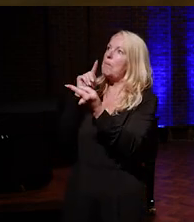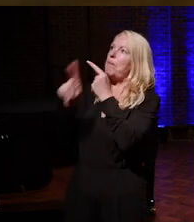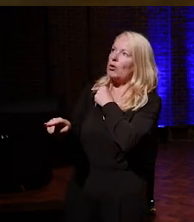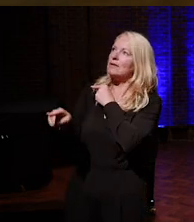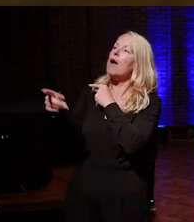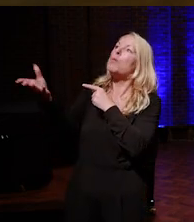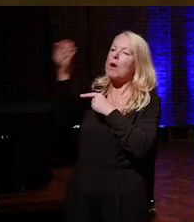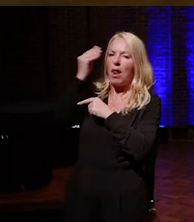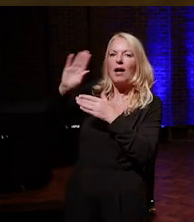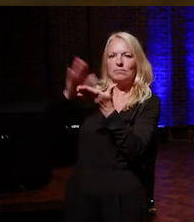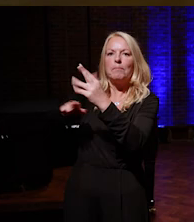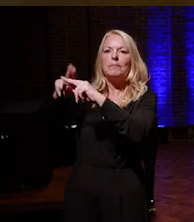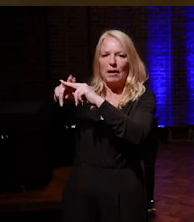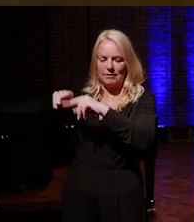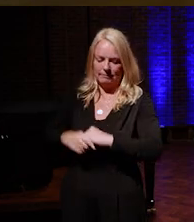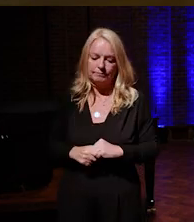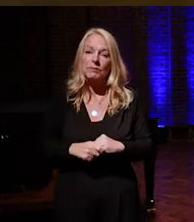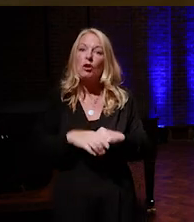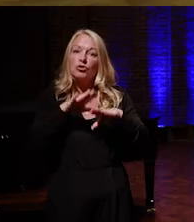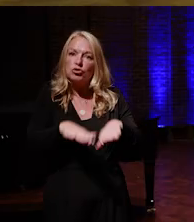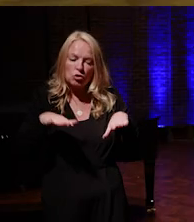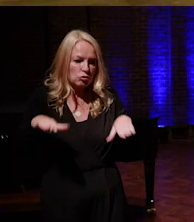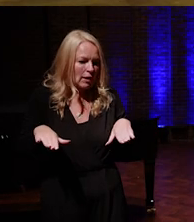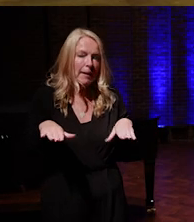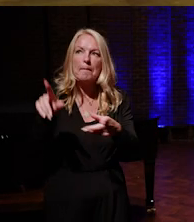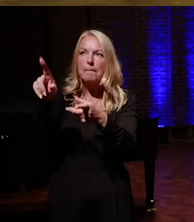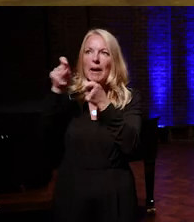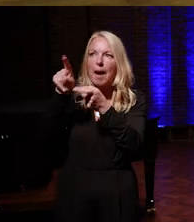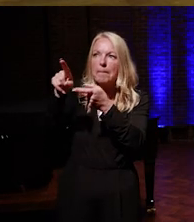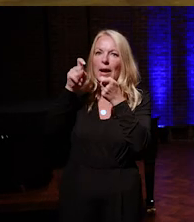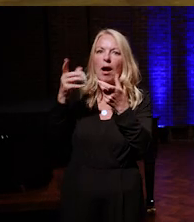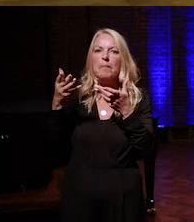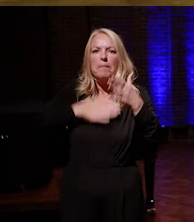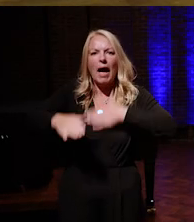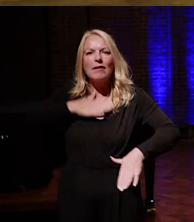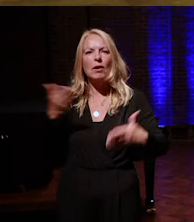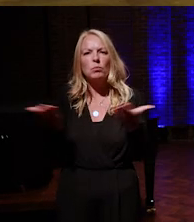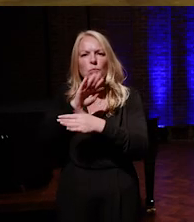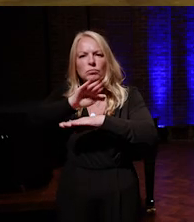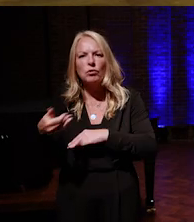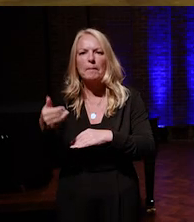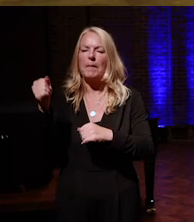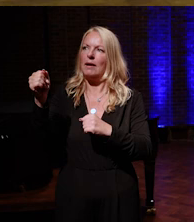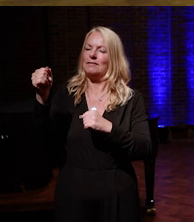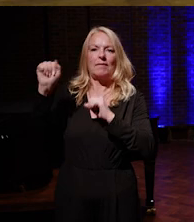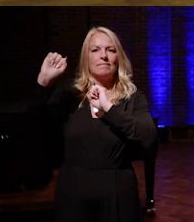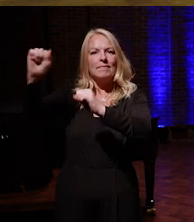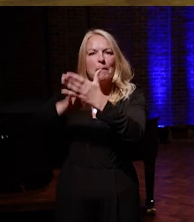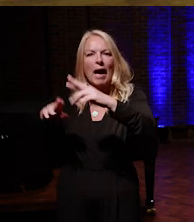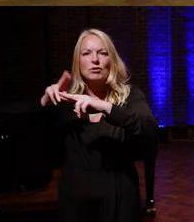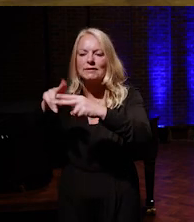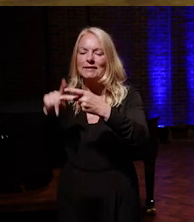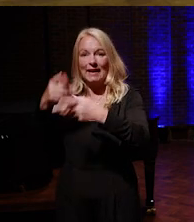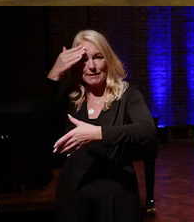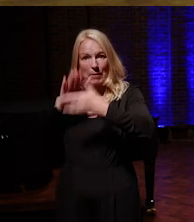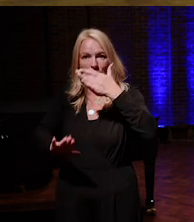Children start off as this blank canvas, and they pick up these behaviors from their parents and from experiences. And moments